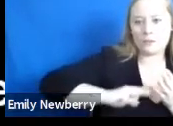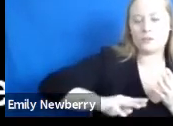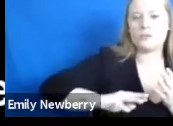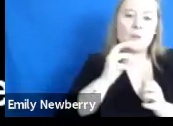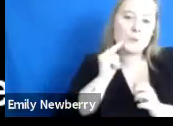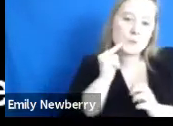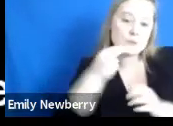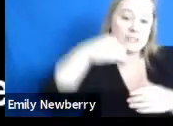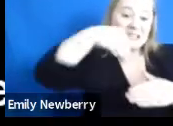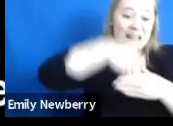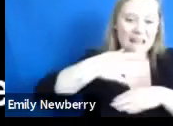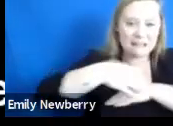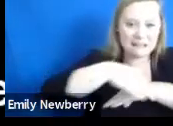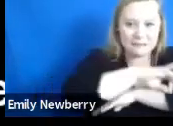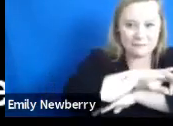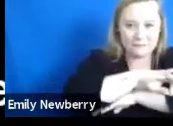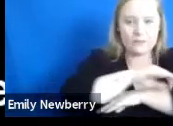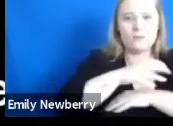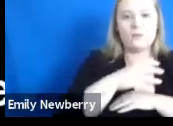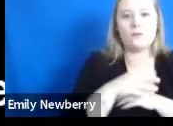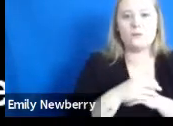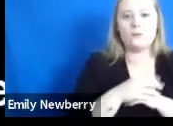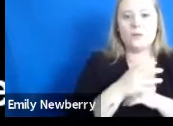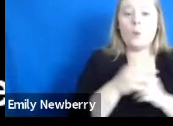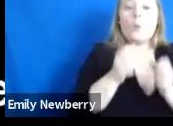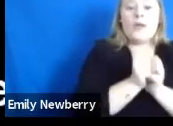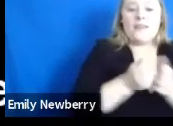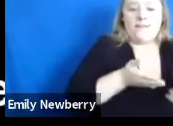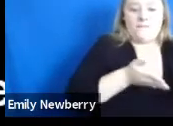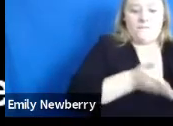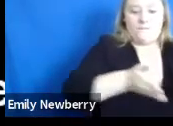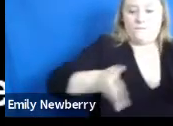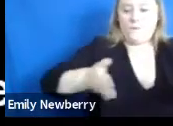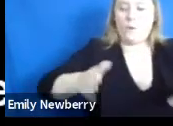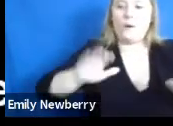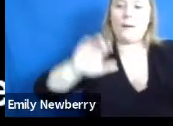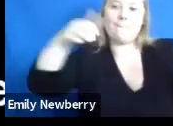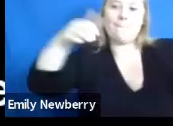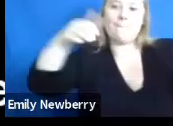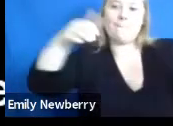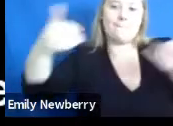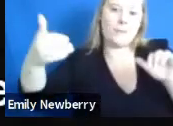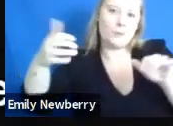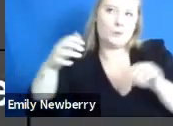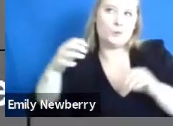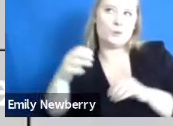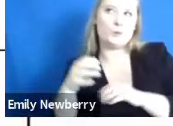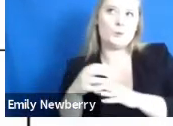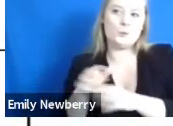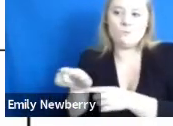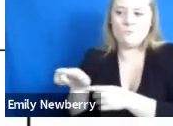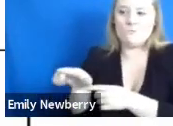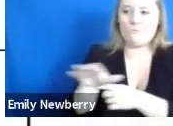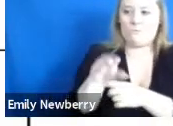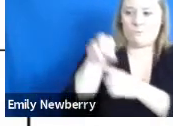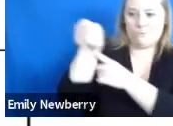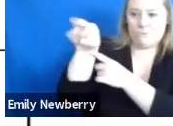field under furrow irrigation as compared to that of the pivot irrigation.